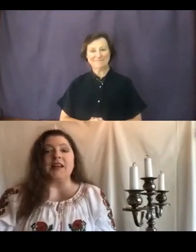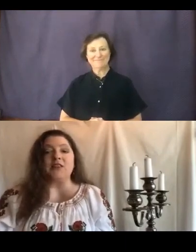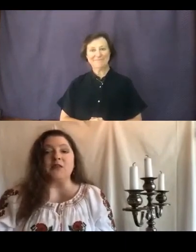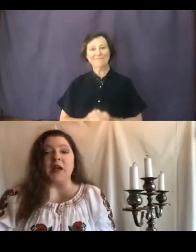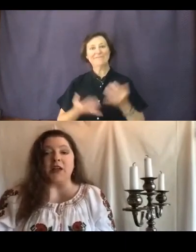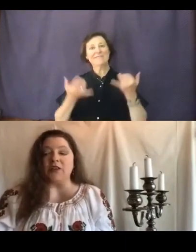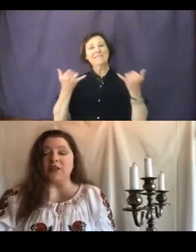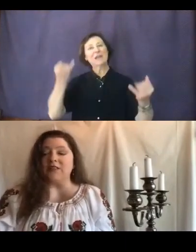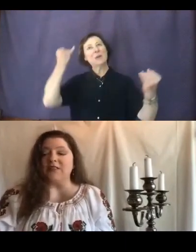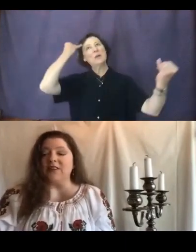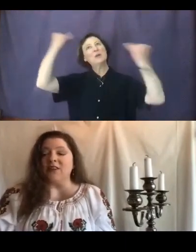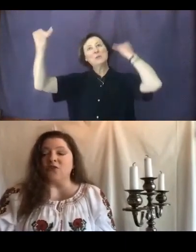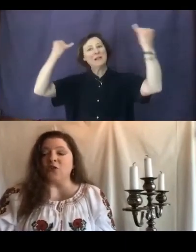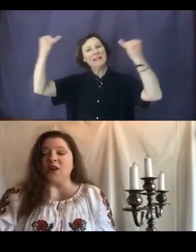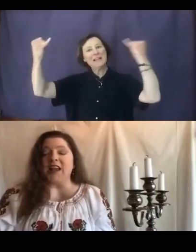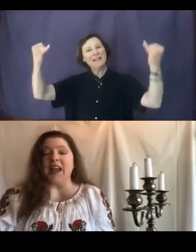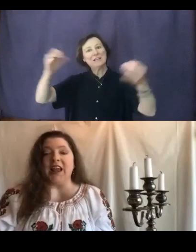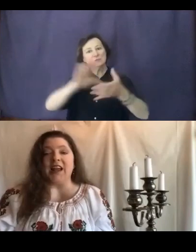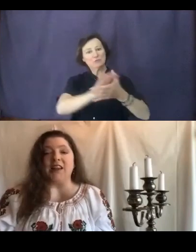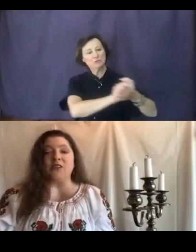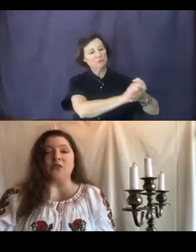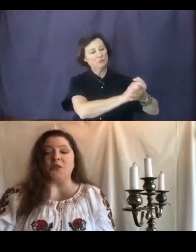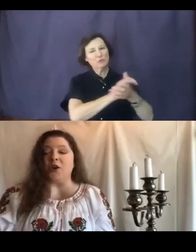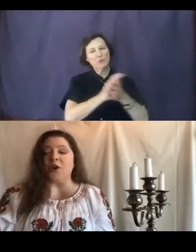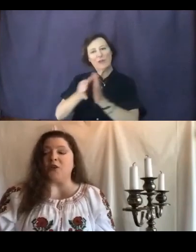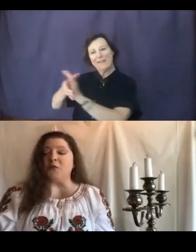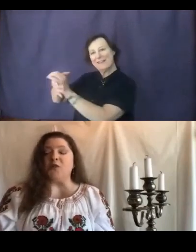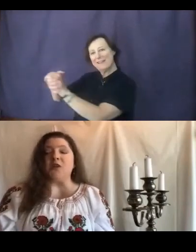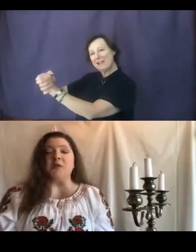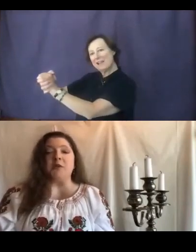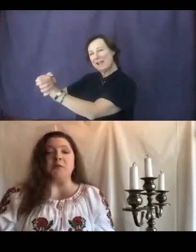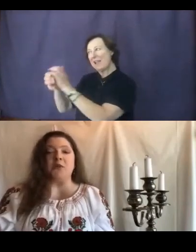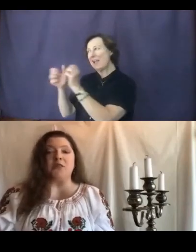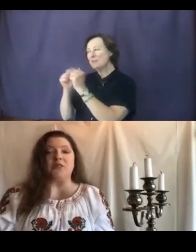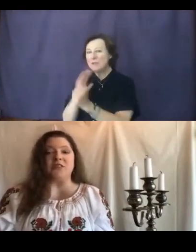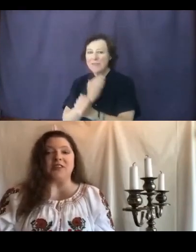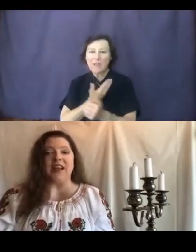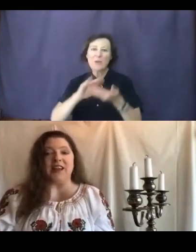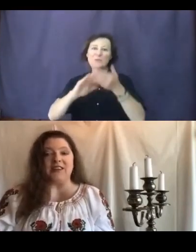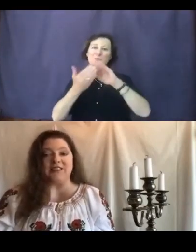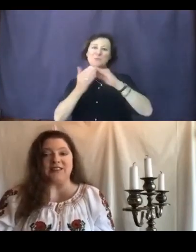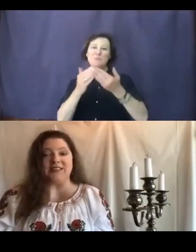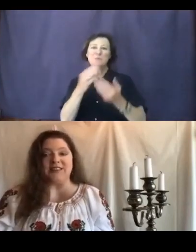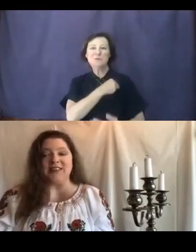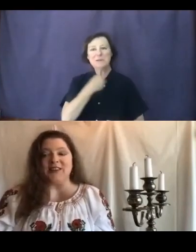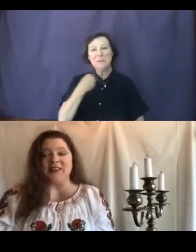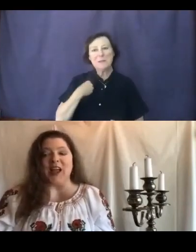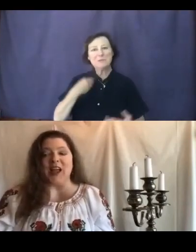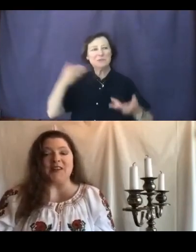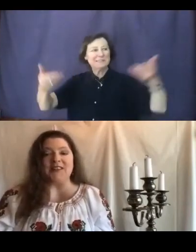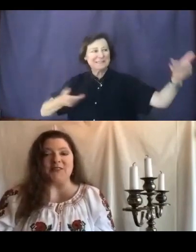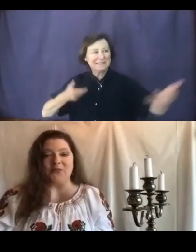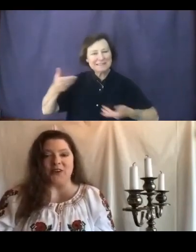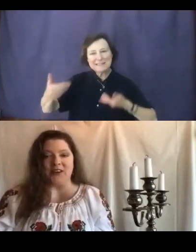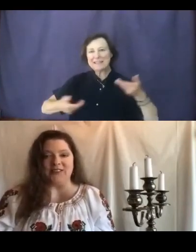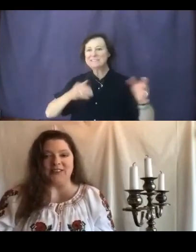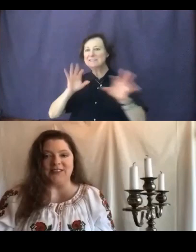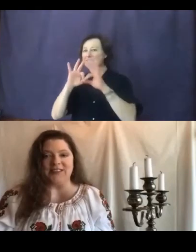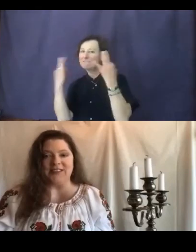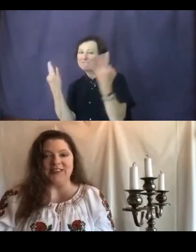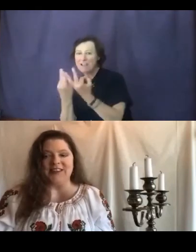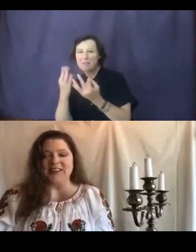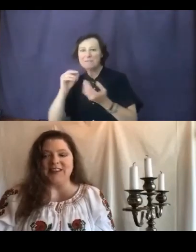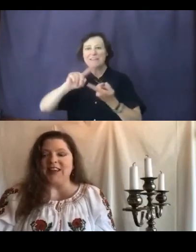Let us imagine joining hands with our community members, guests, families, and